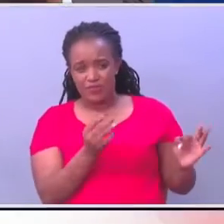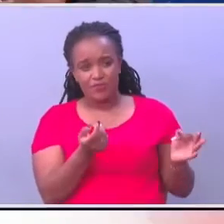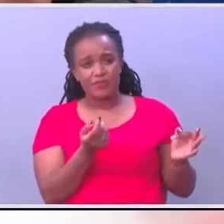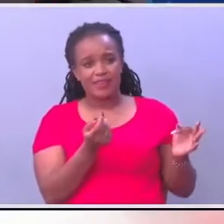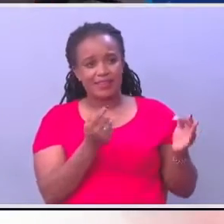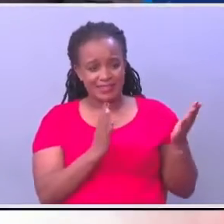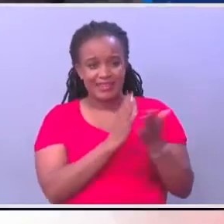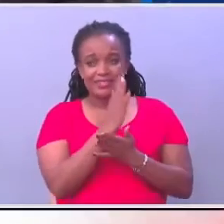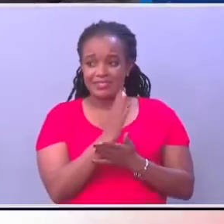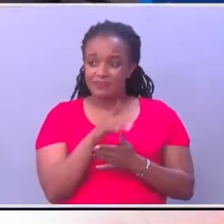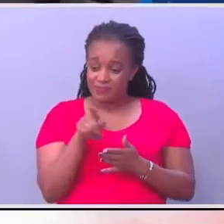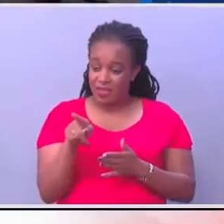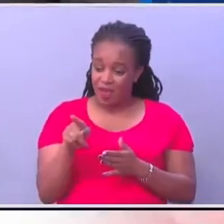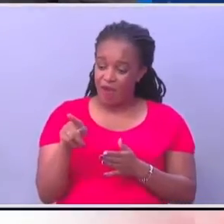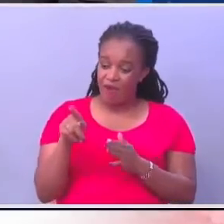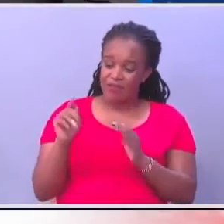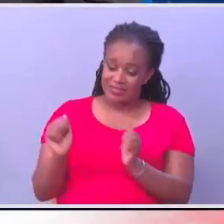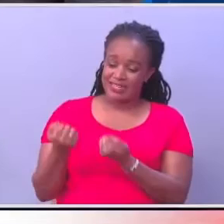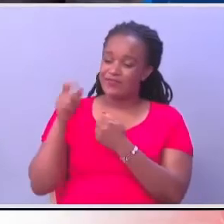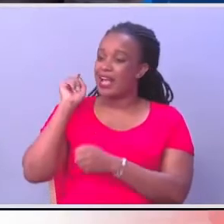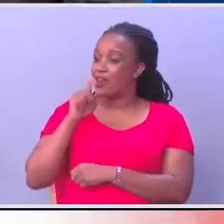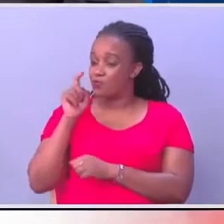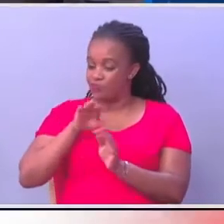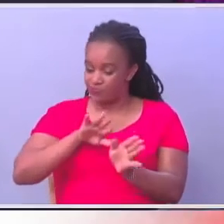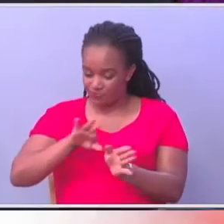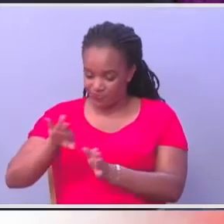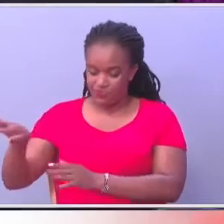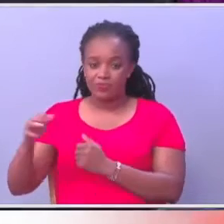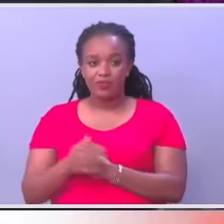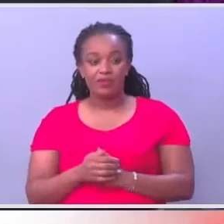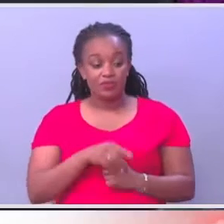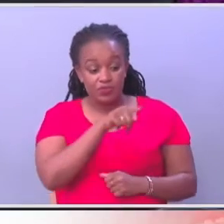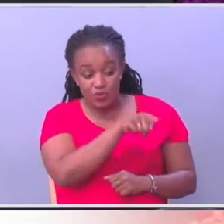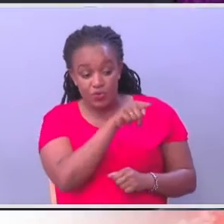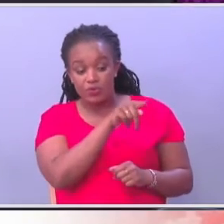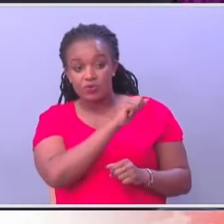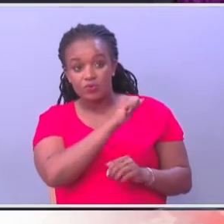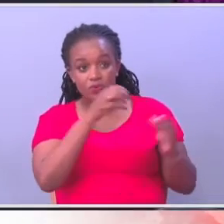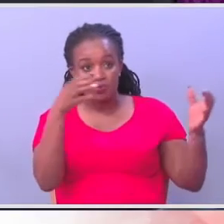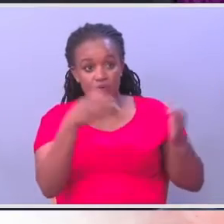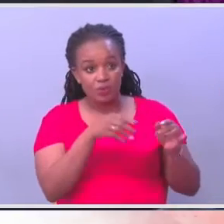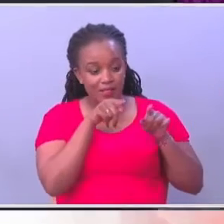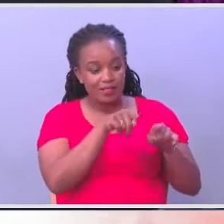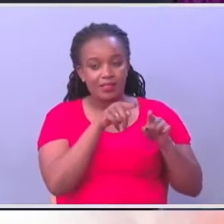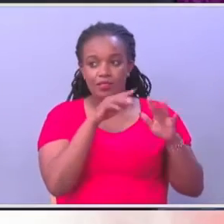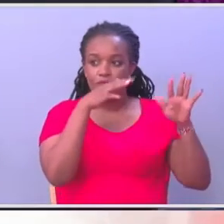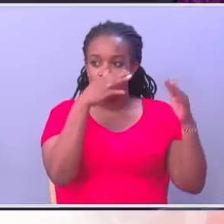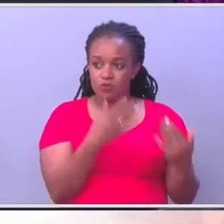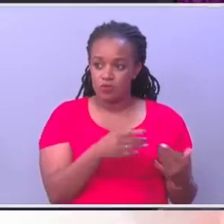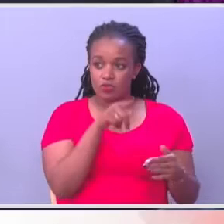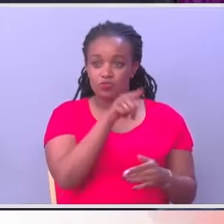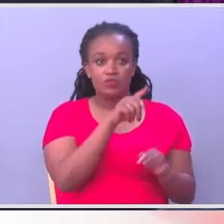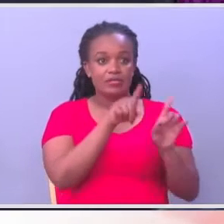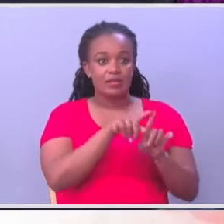Okoa Kanu. Fair enough, let's move from that and talk of what your side is accused of. You and Wafula Wamunyinyi are